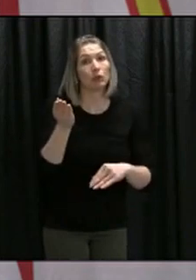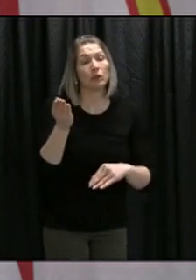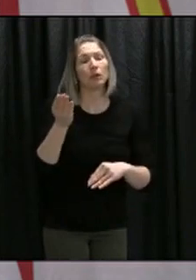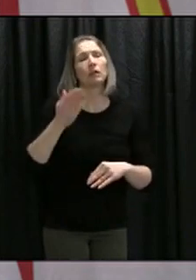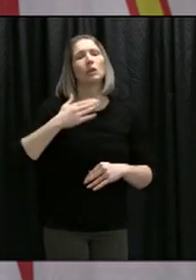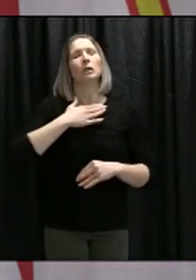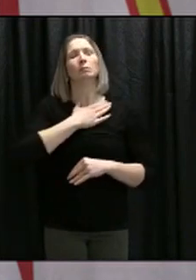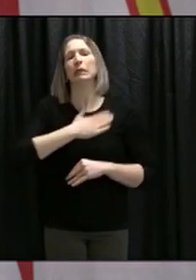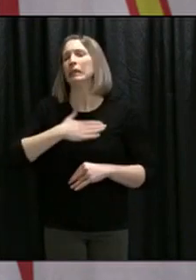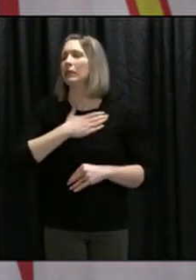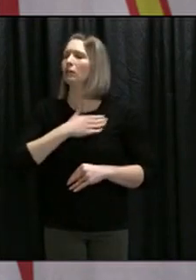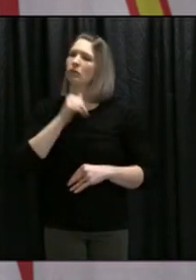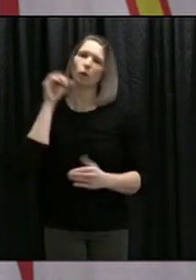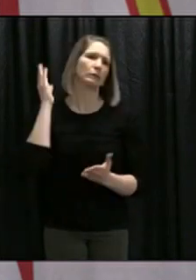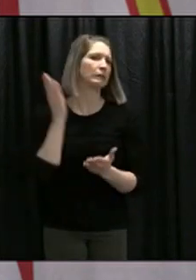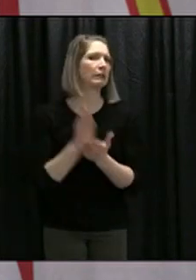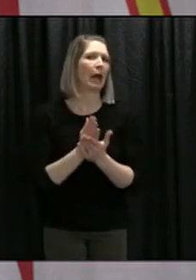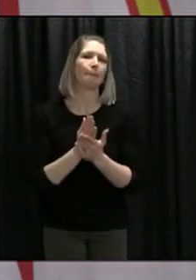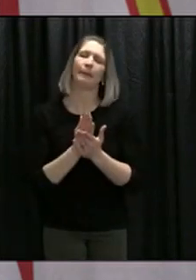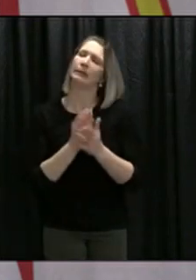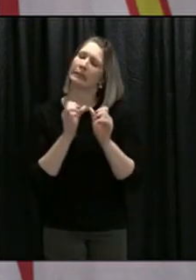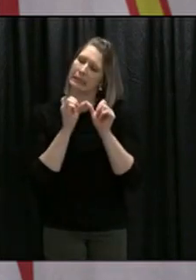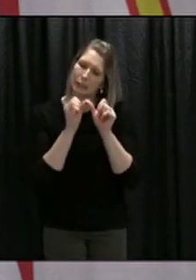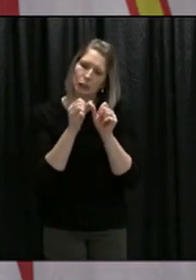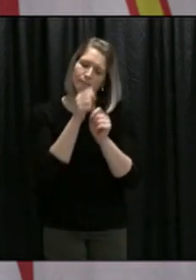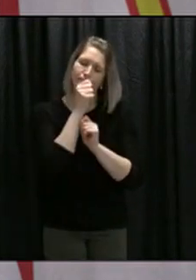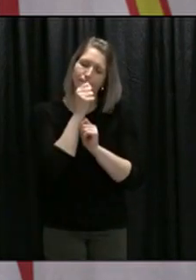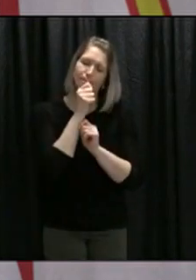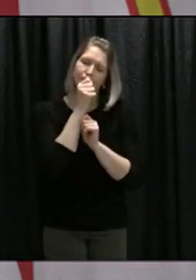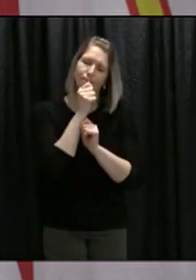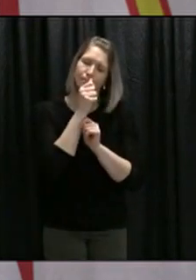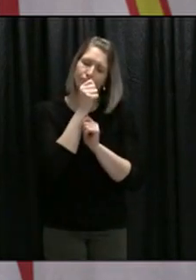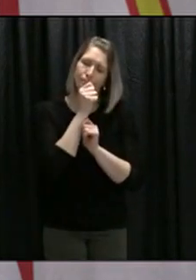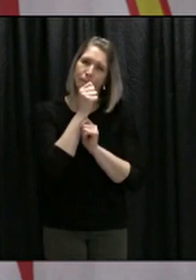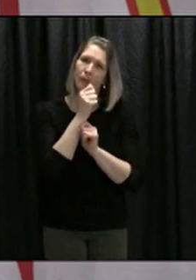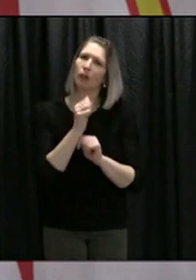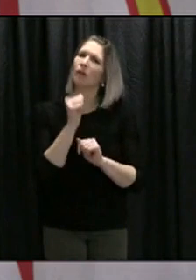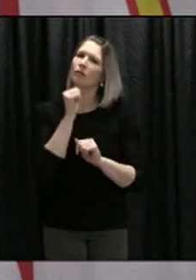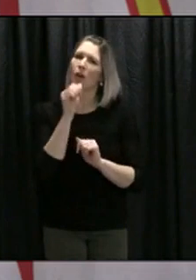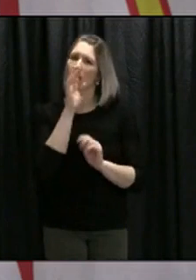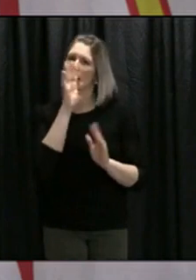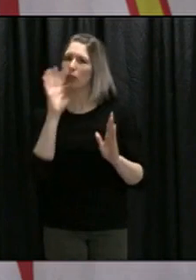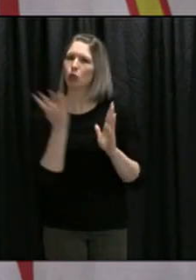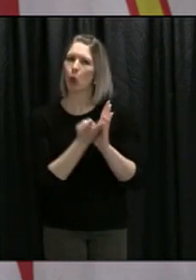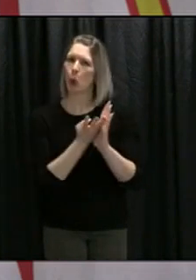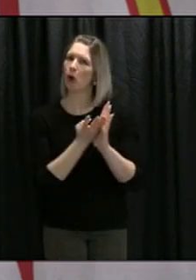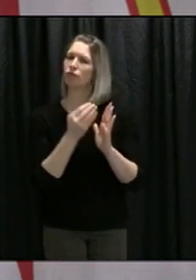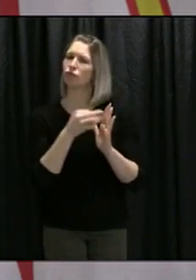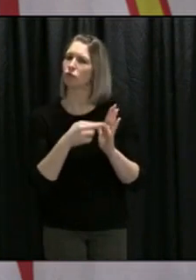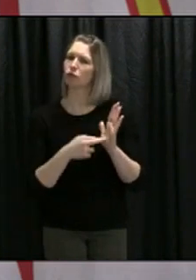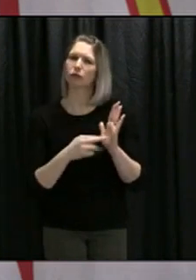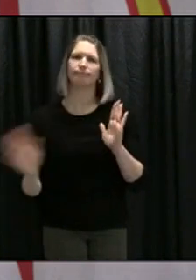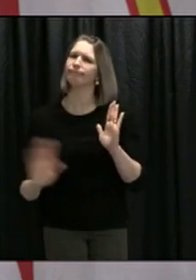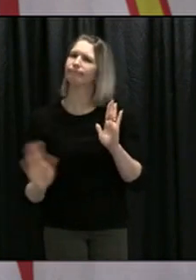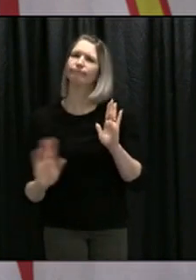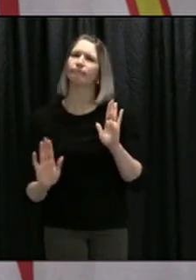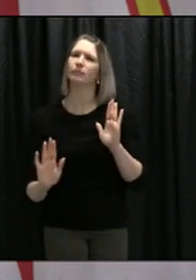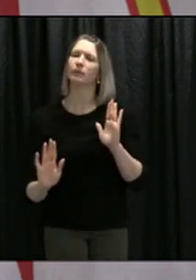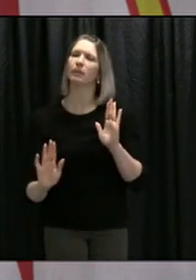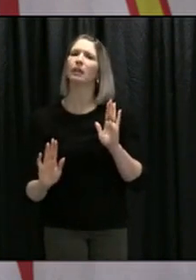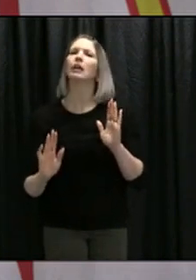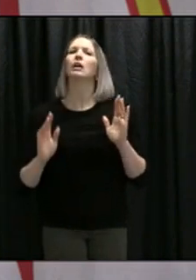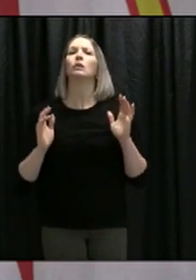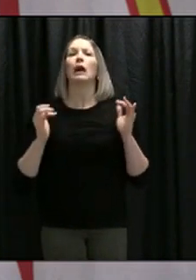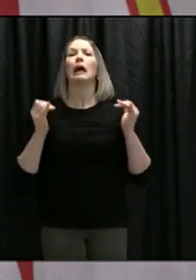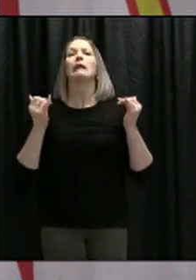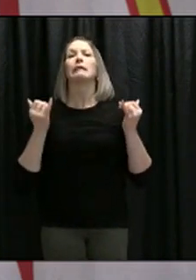up. Do not be complacent. So today we're asking to make that small investment of your time to get